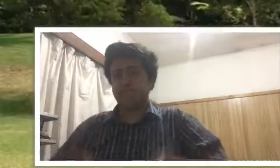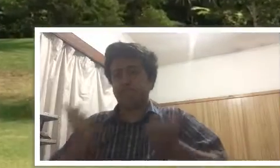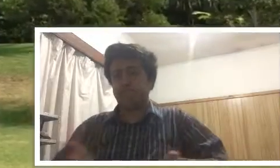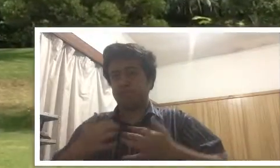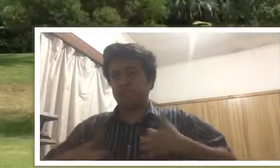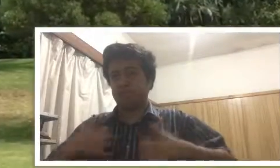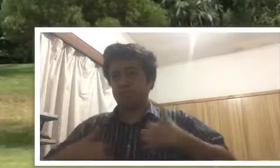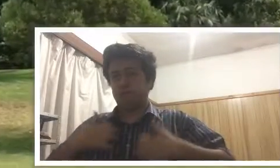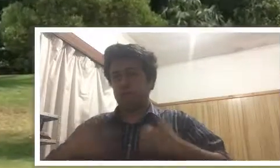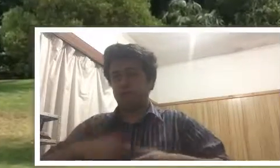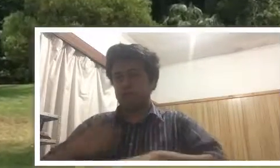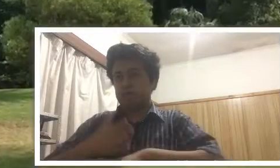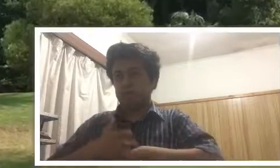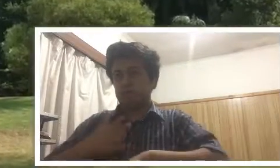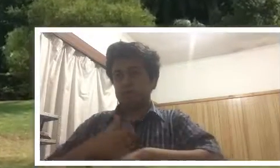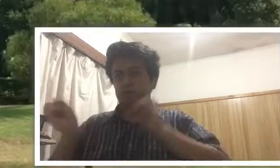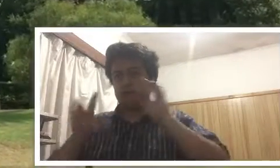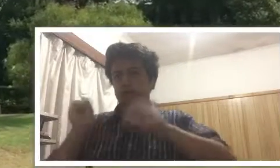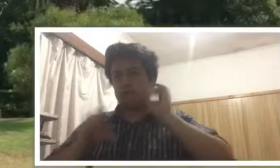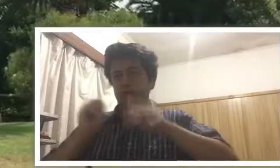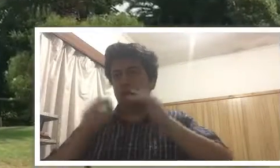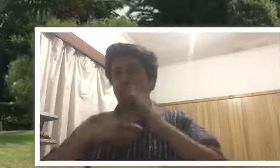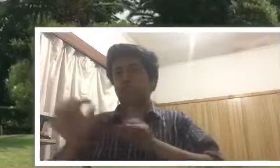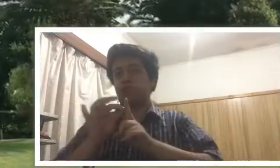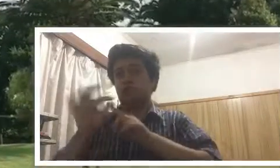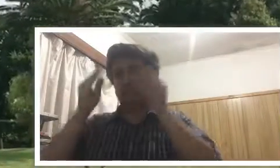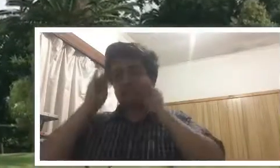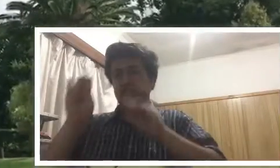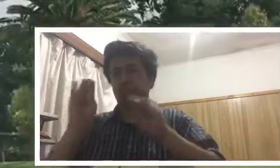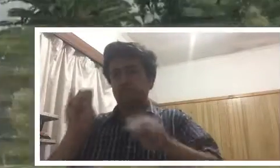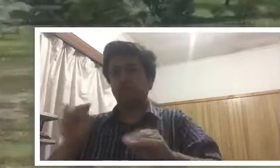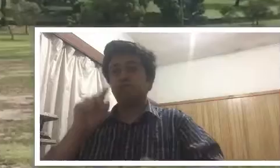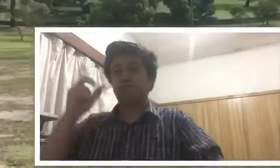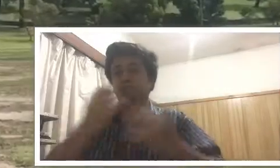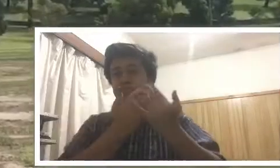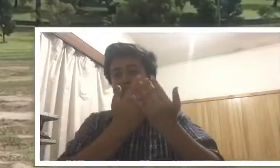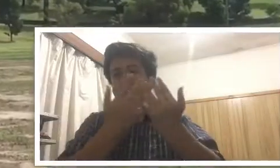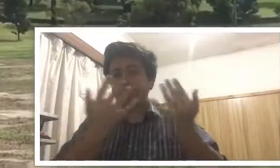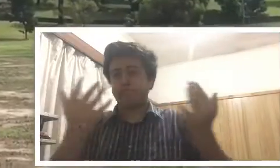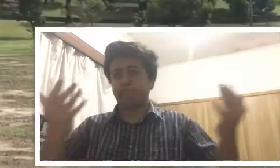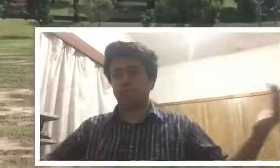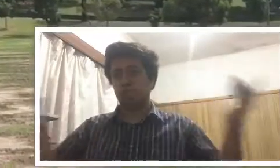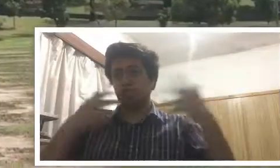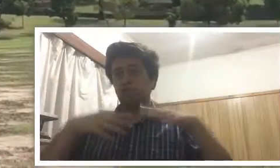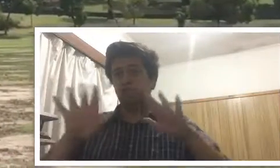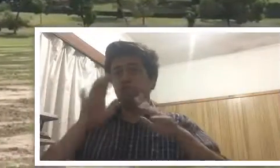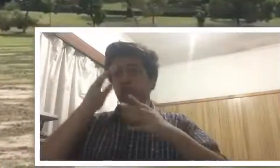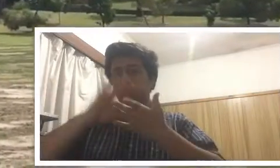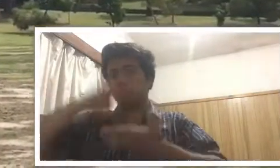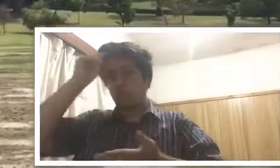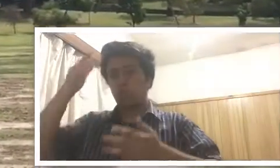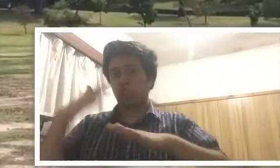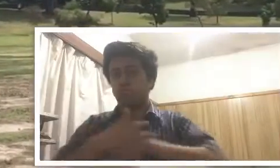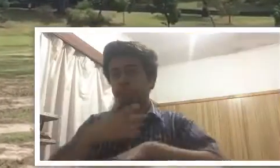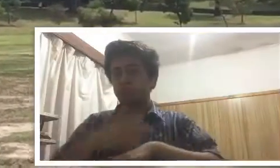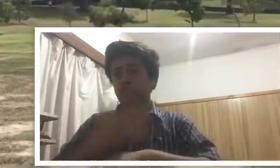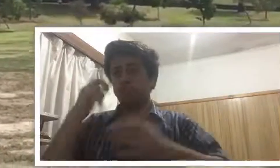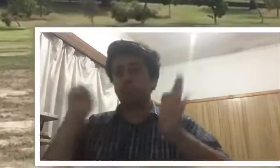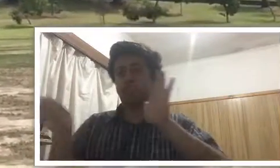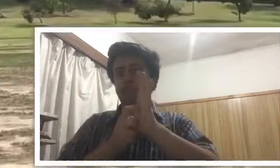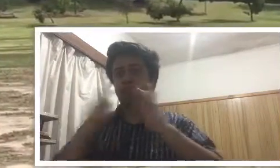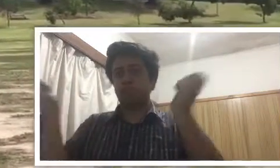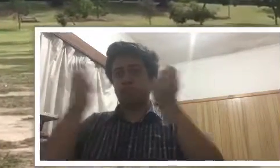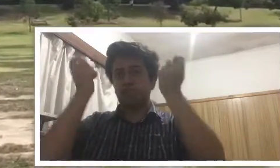try to establish the level of achievement attained by the student while also informing the teacher on whether their teaching